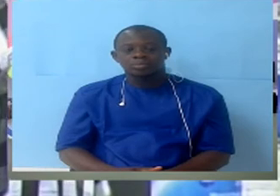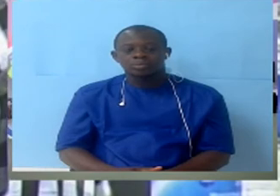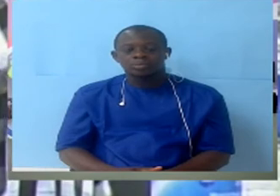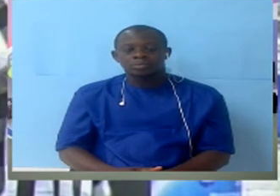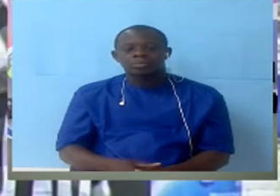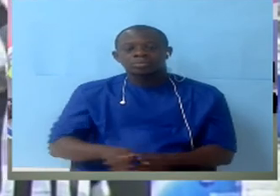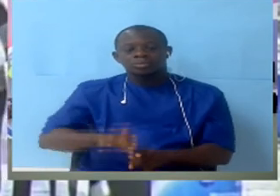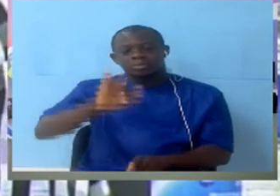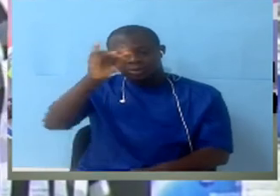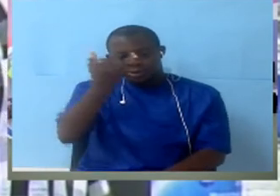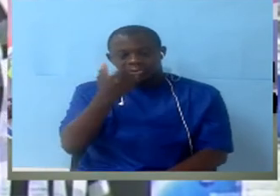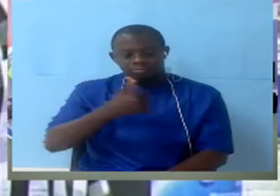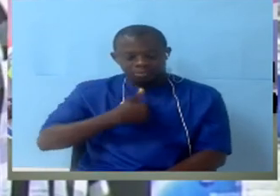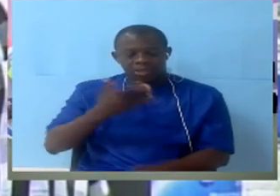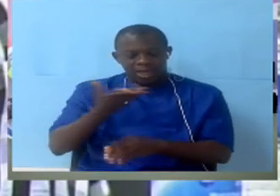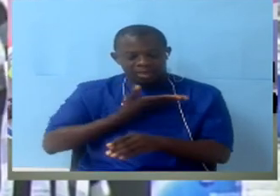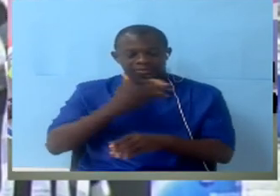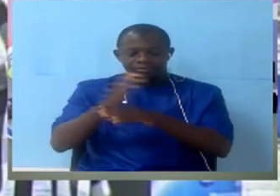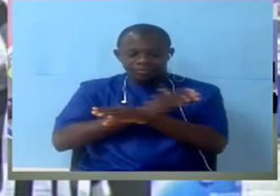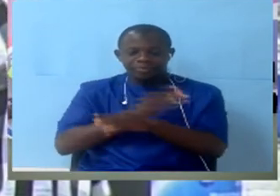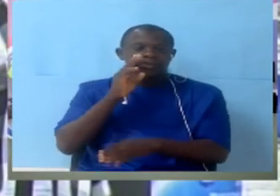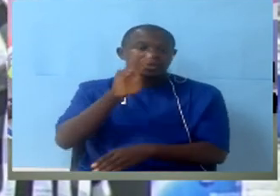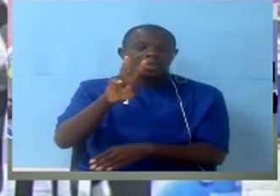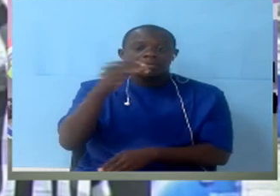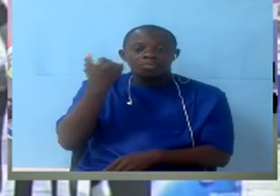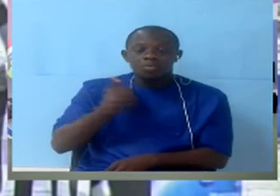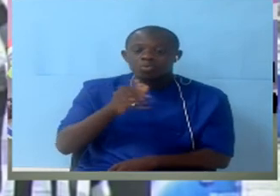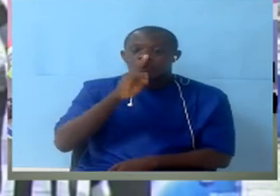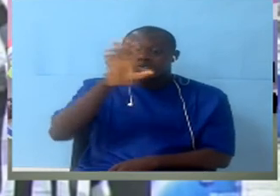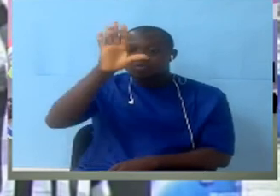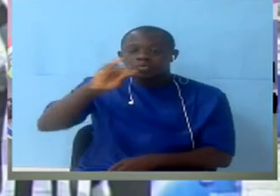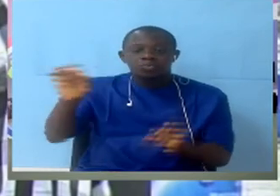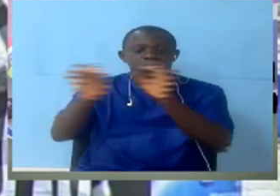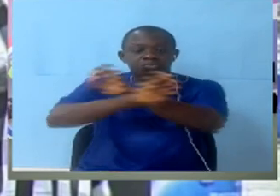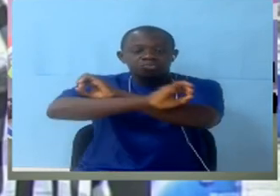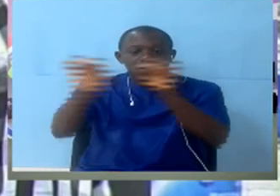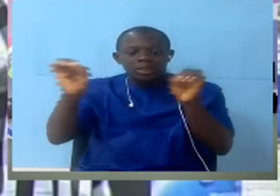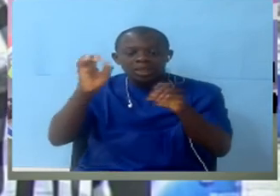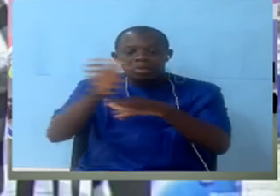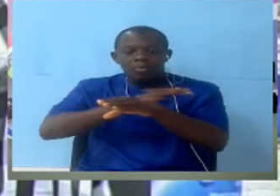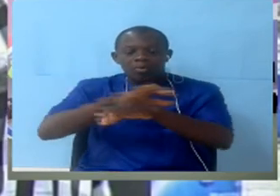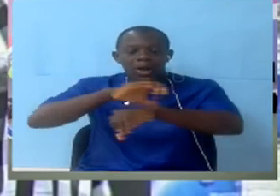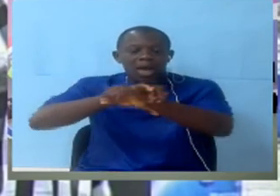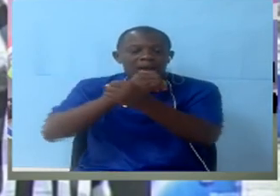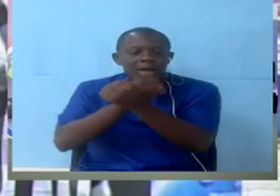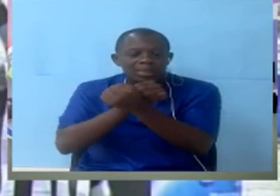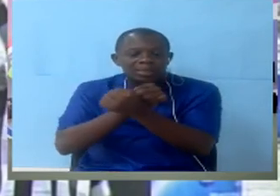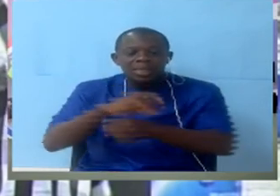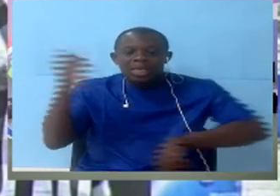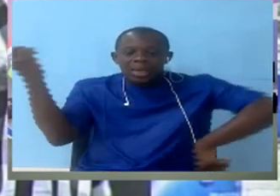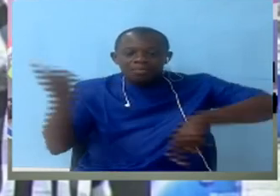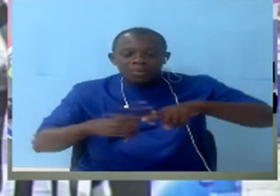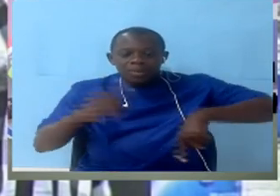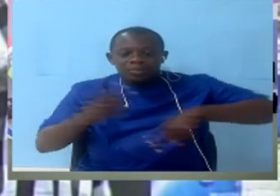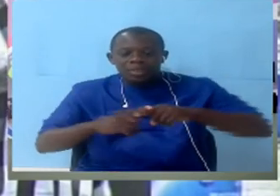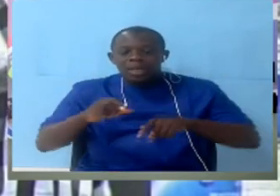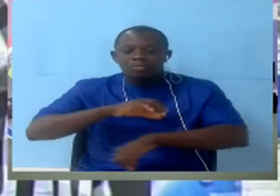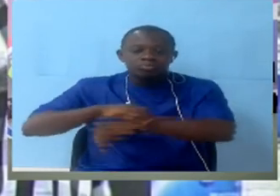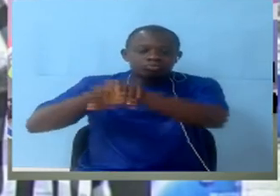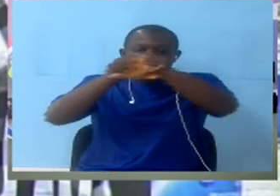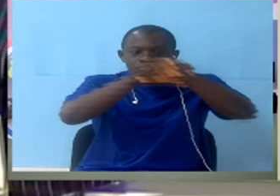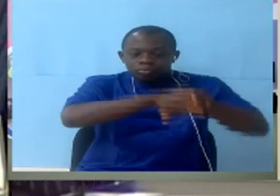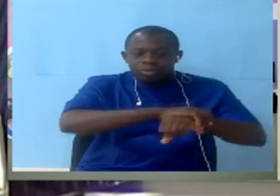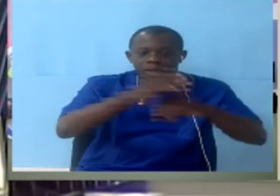Because yes, I've seen people who didn't do anything, but they were arrested, beaten, and taken to prison, and some of them died in